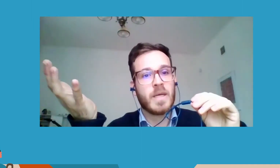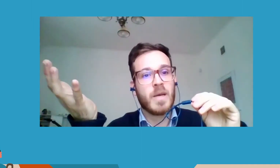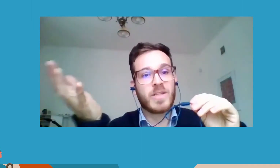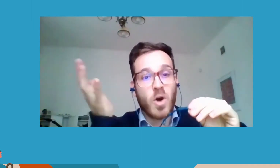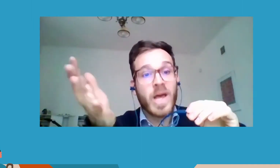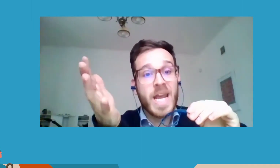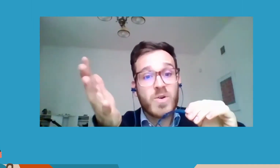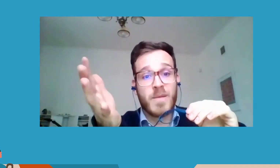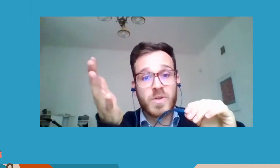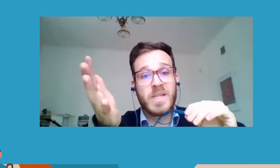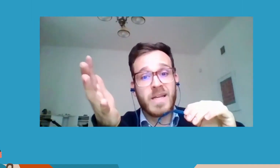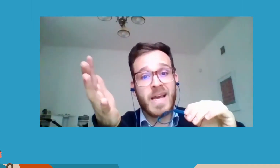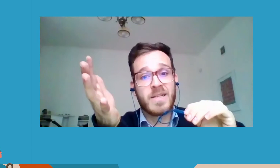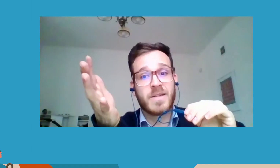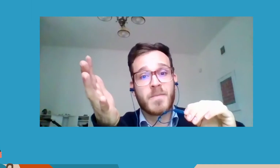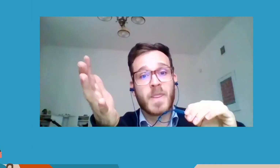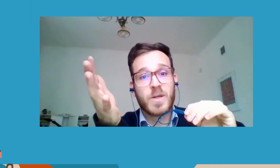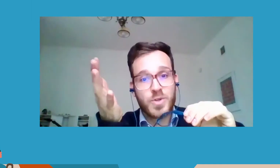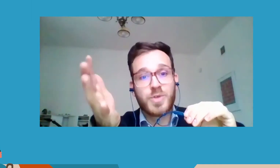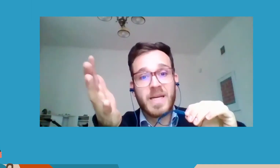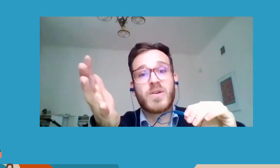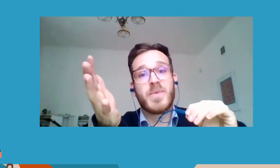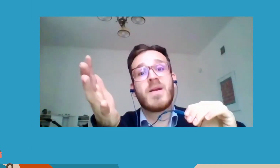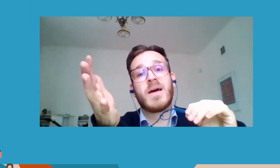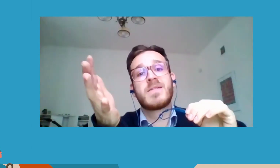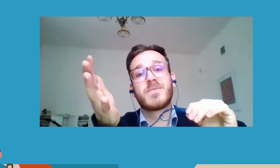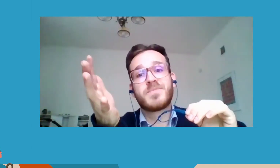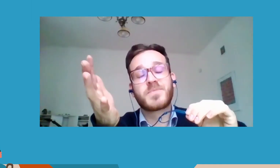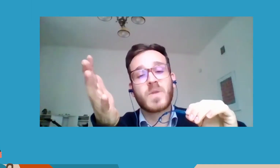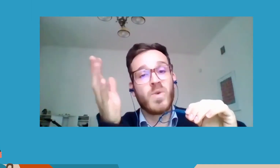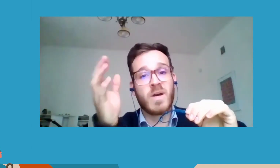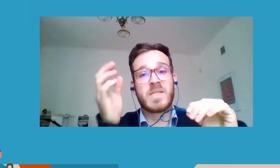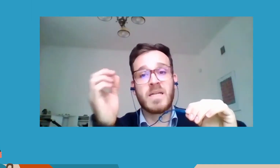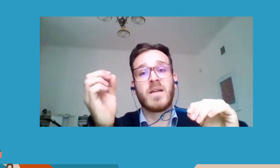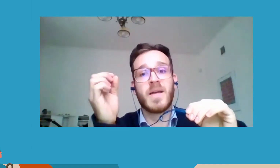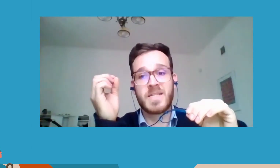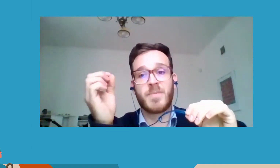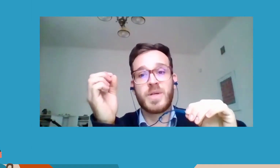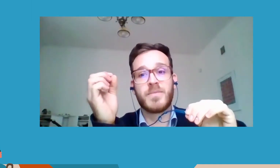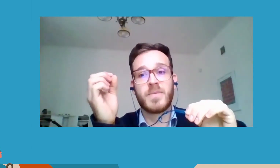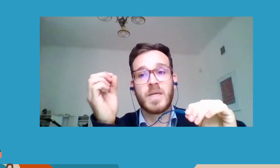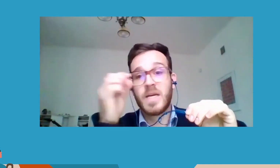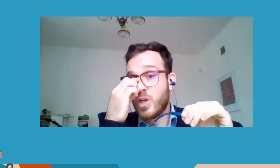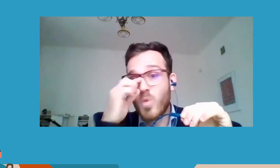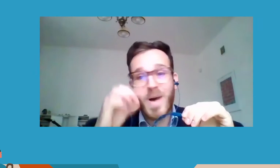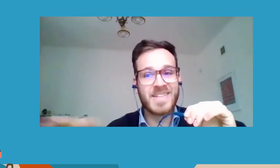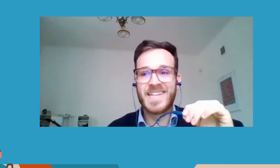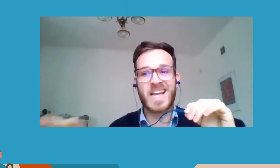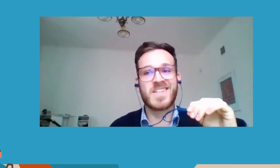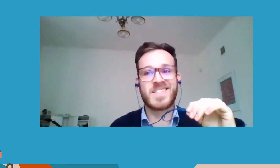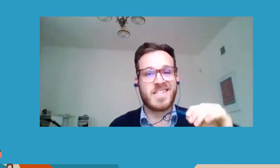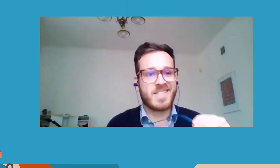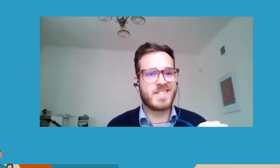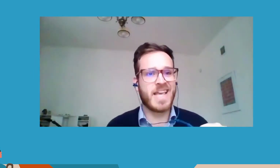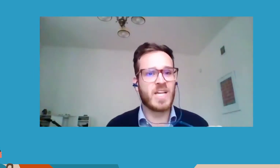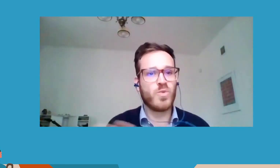But all hate crimes, on the other hand, should be criminalized. without a single exception. No